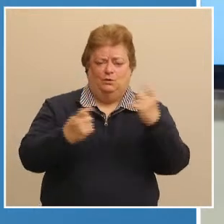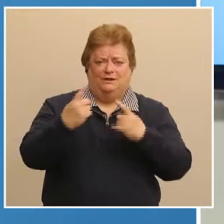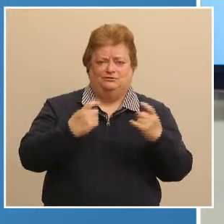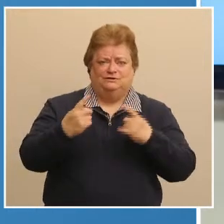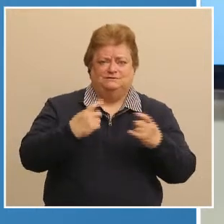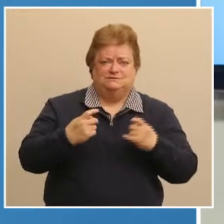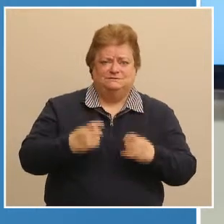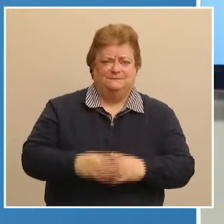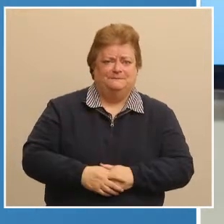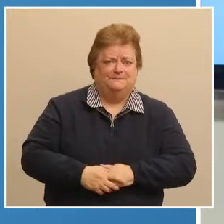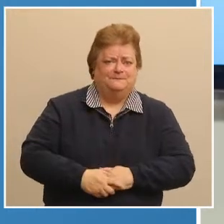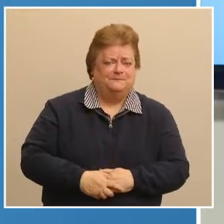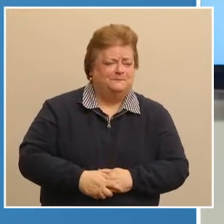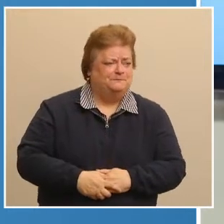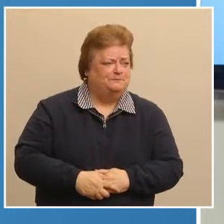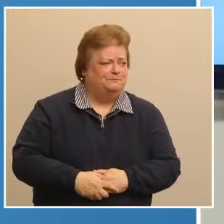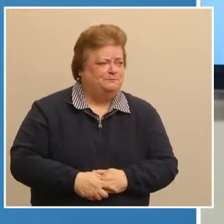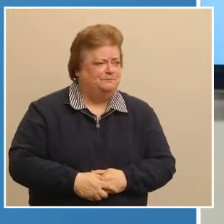media.